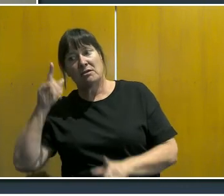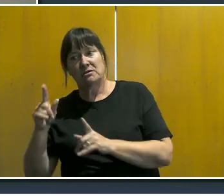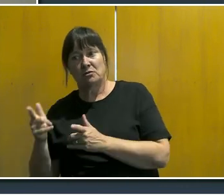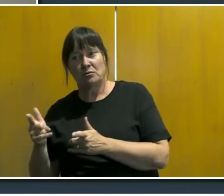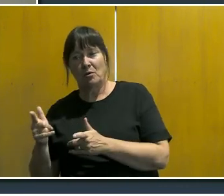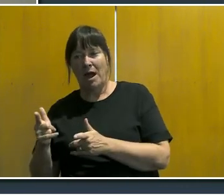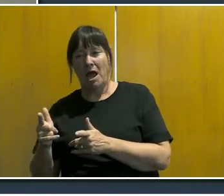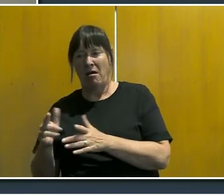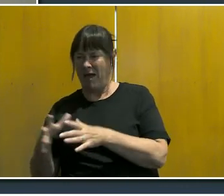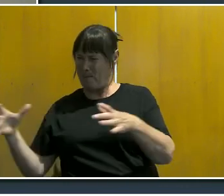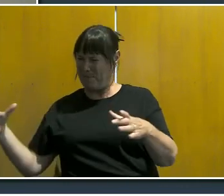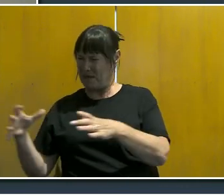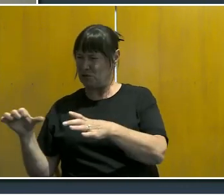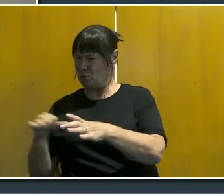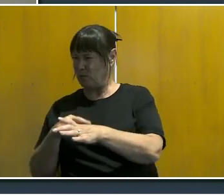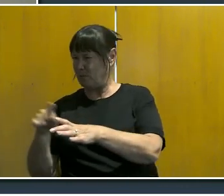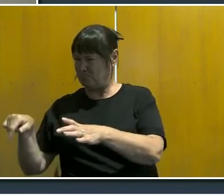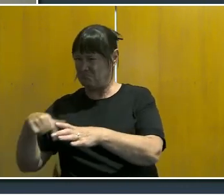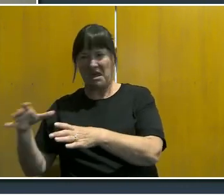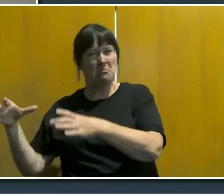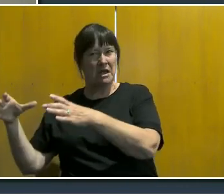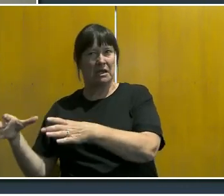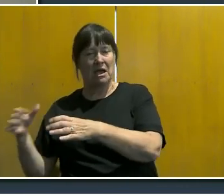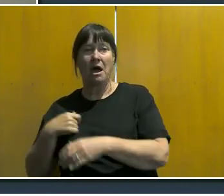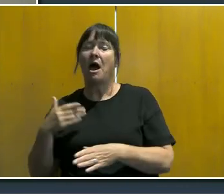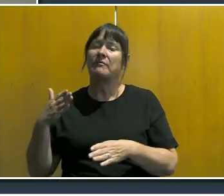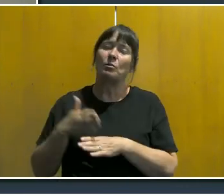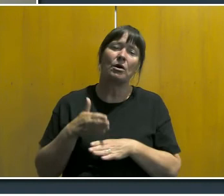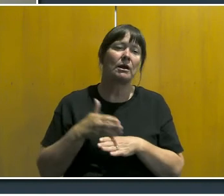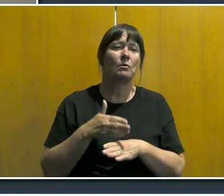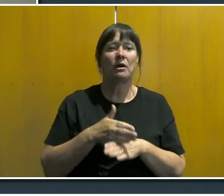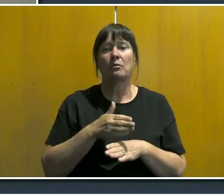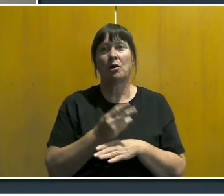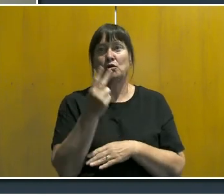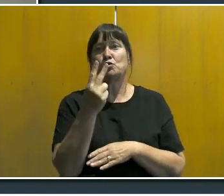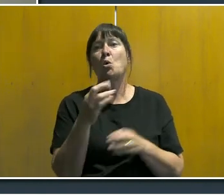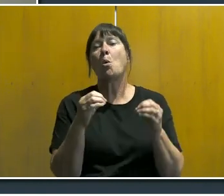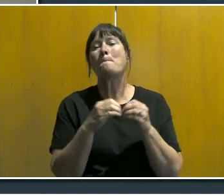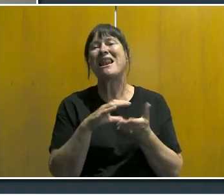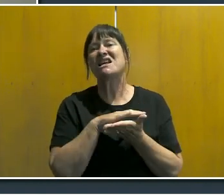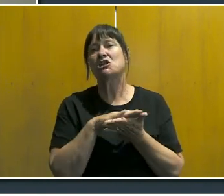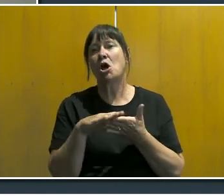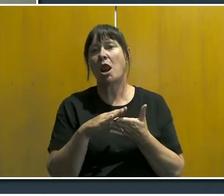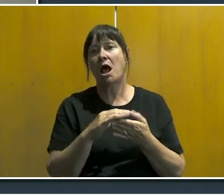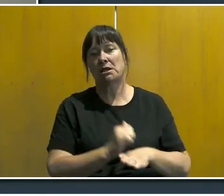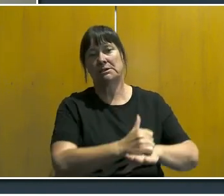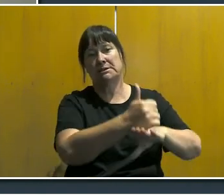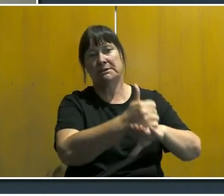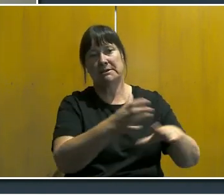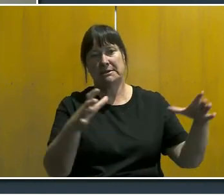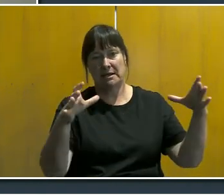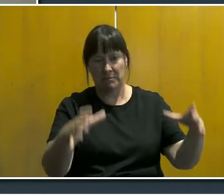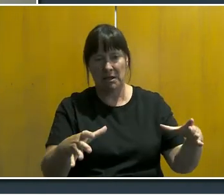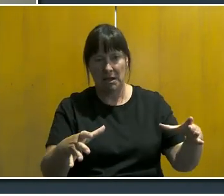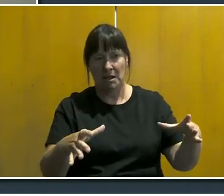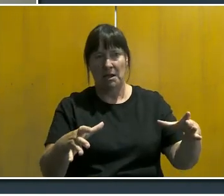organisation. And I've worked very tirelessly in the last 8 years in a $2 billion enterprise where we've asked ourselves that exact question. The